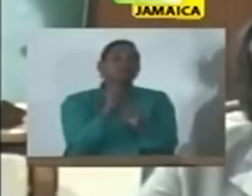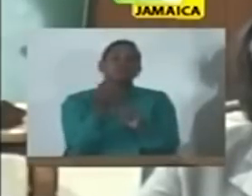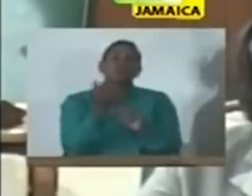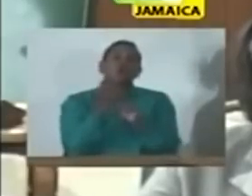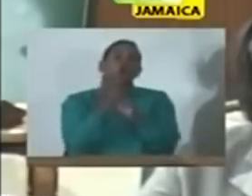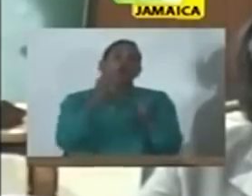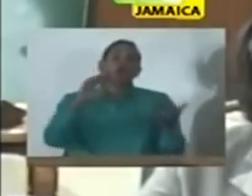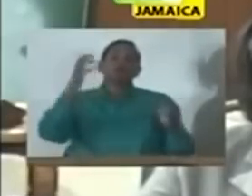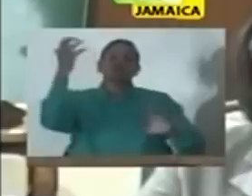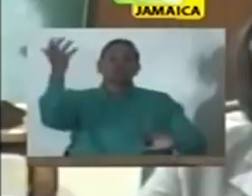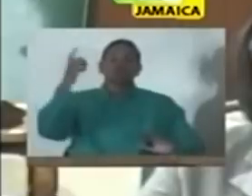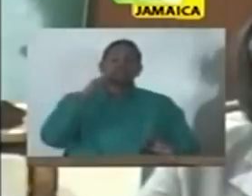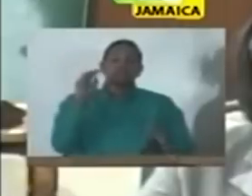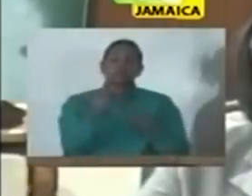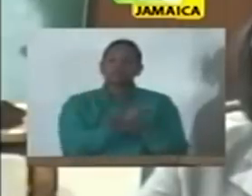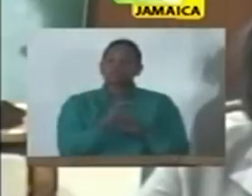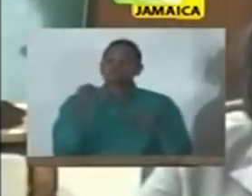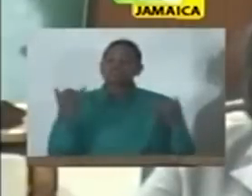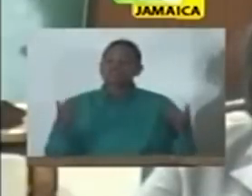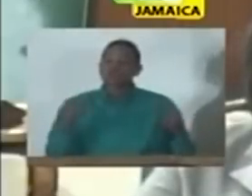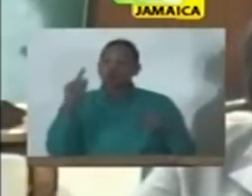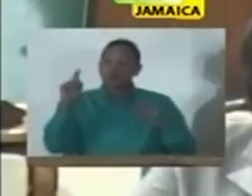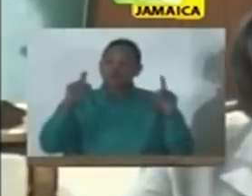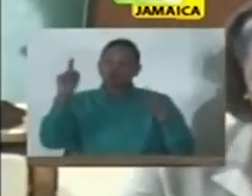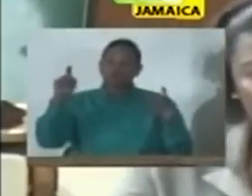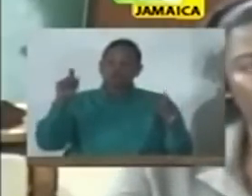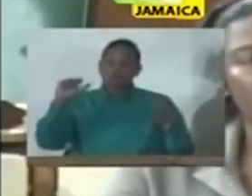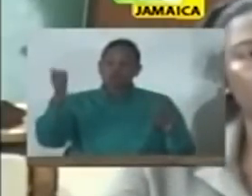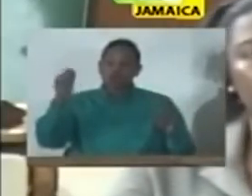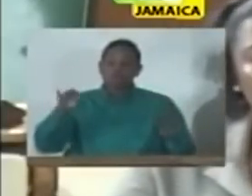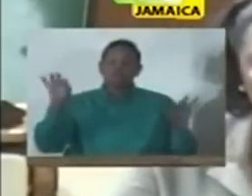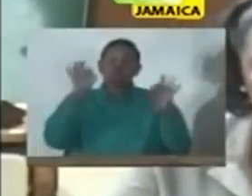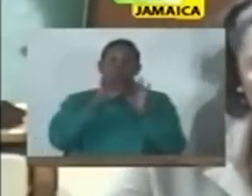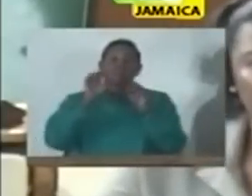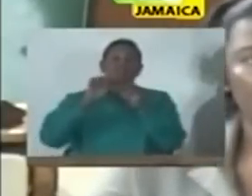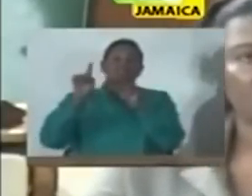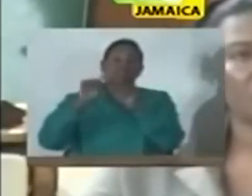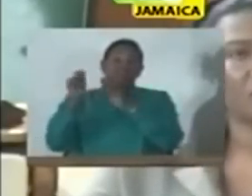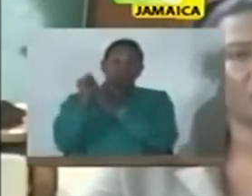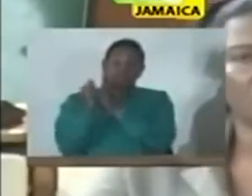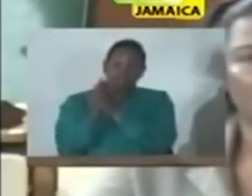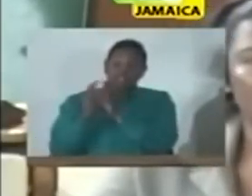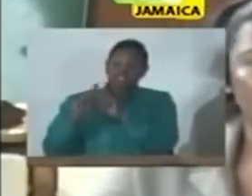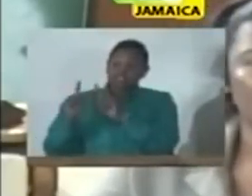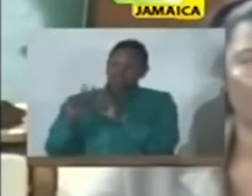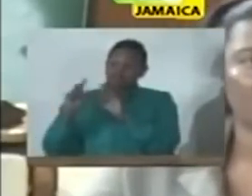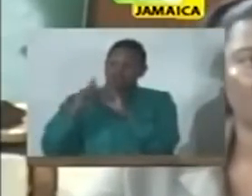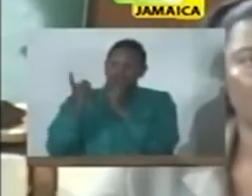is making inquiries of the other relevant agencies and departments.